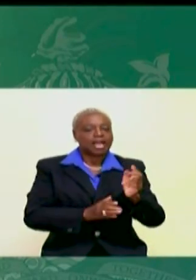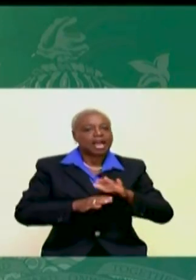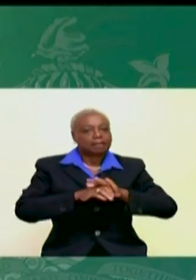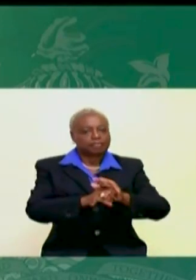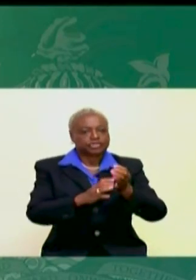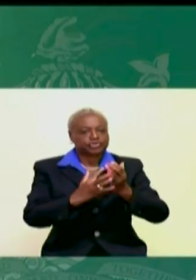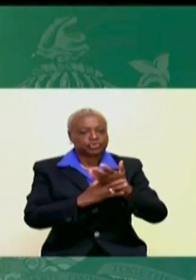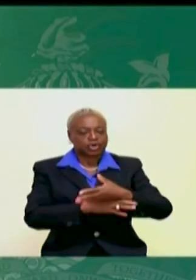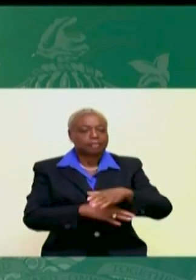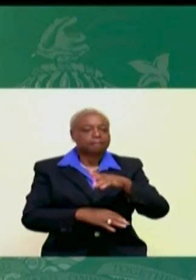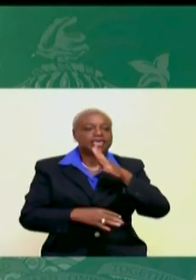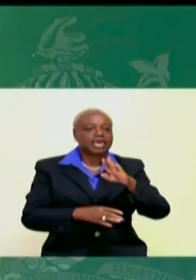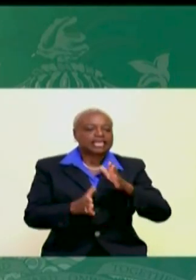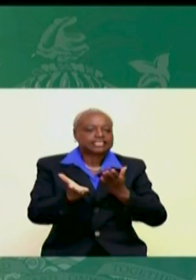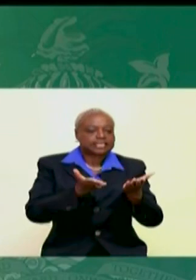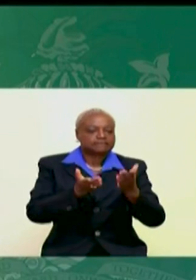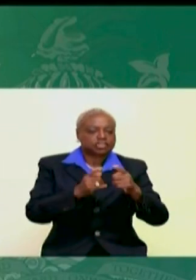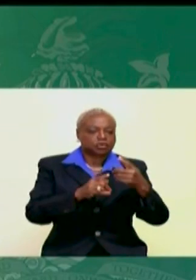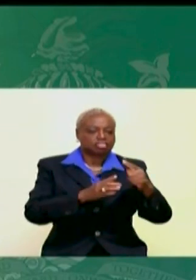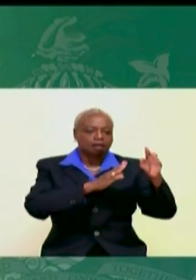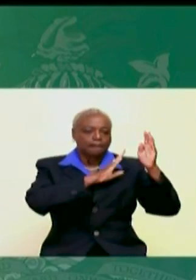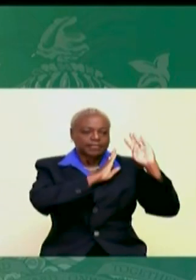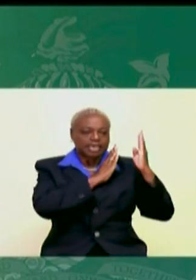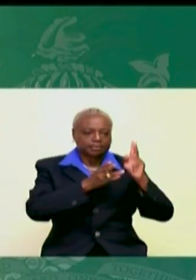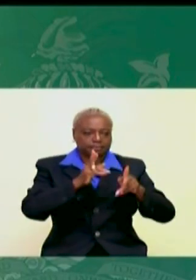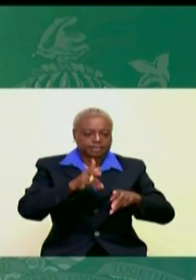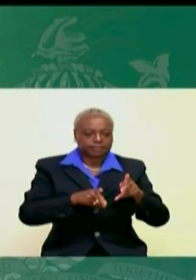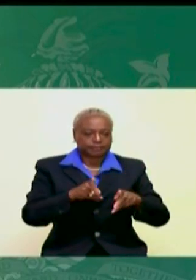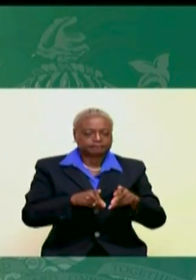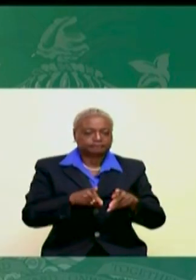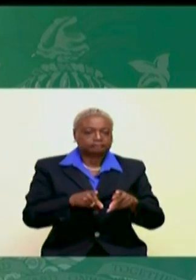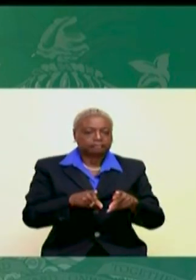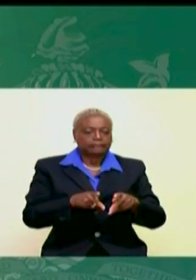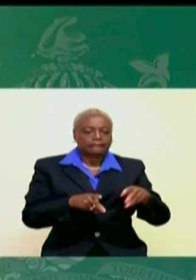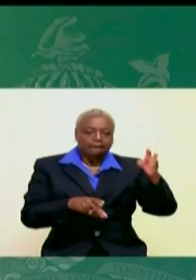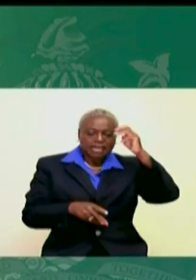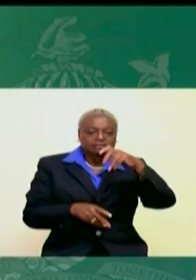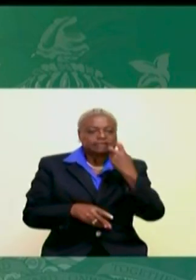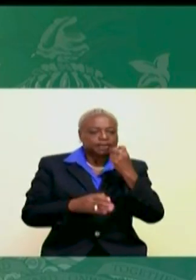of service to the Bahamian people. Madam Speaker,